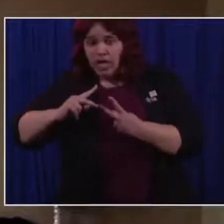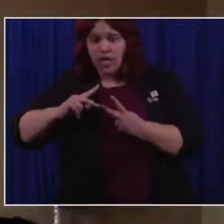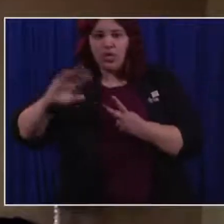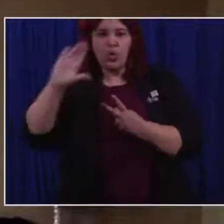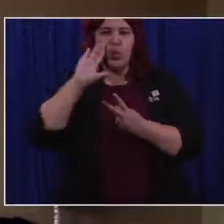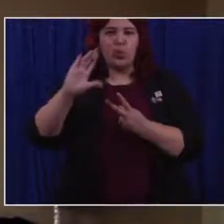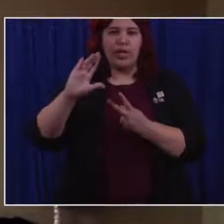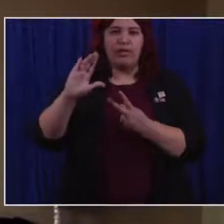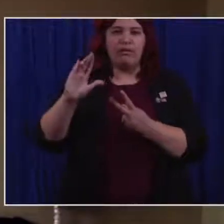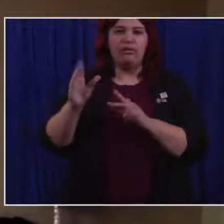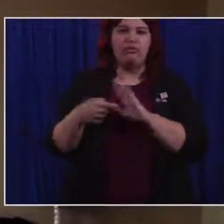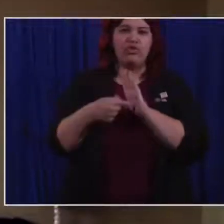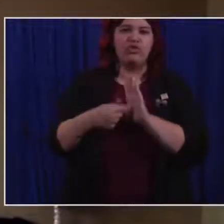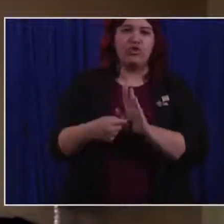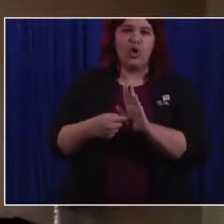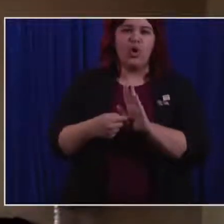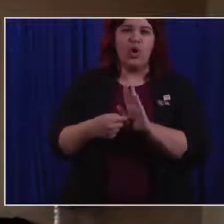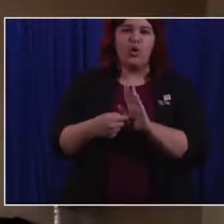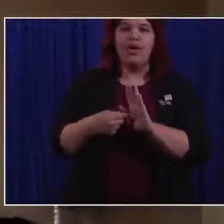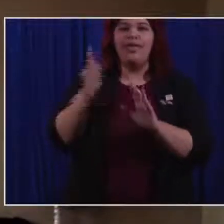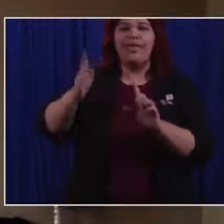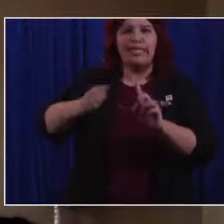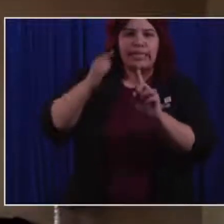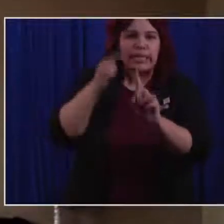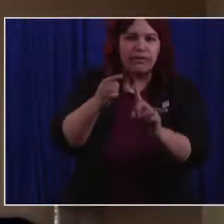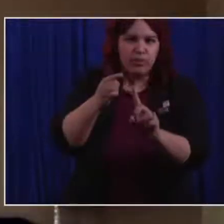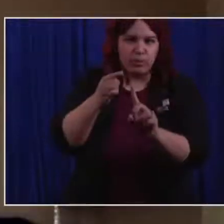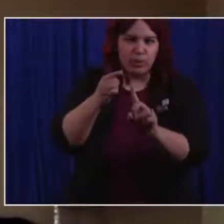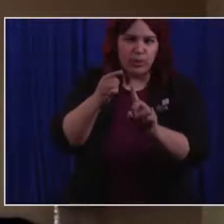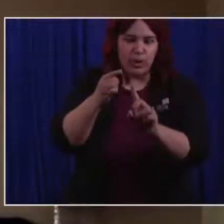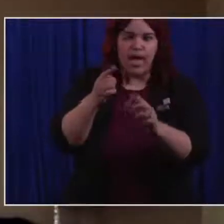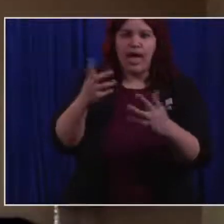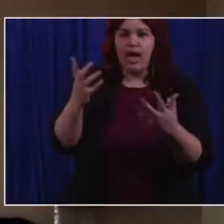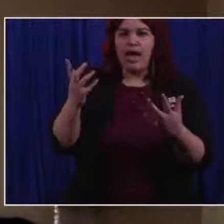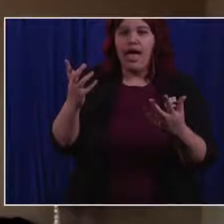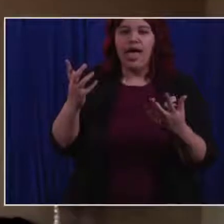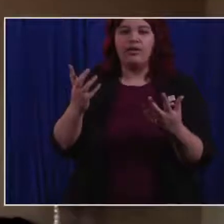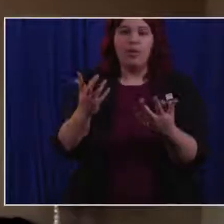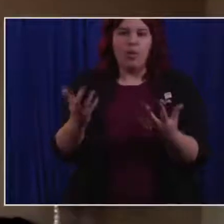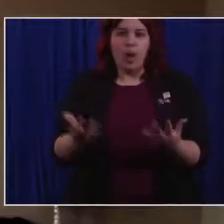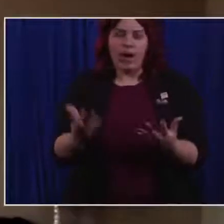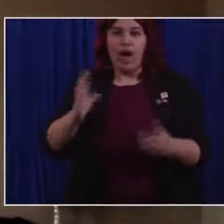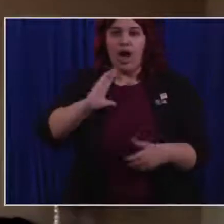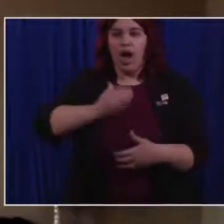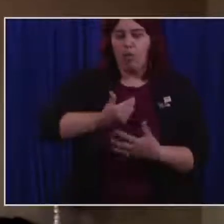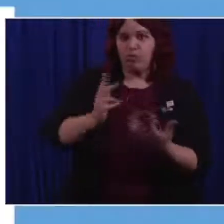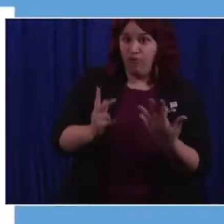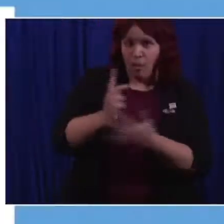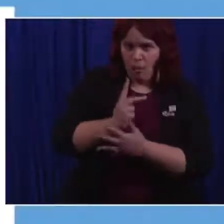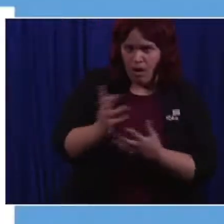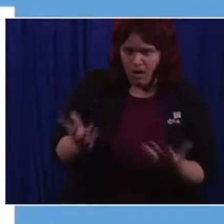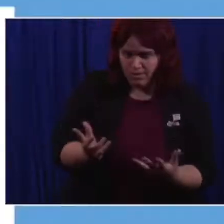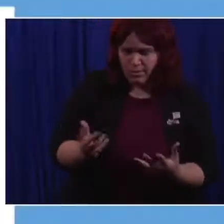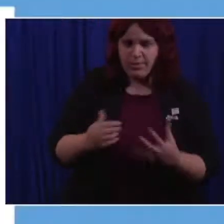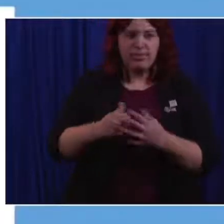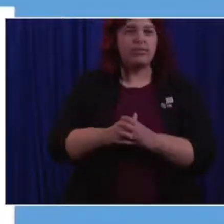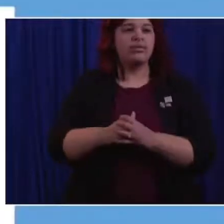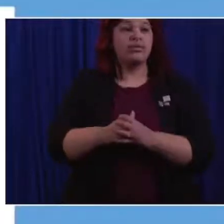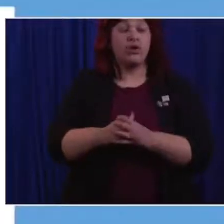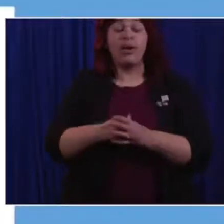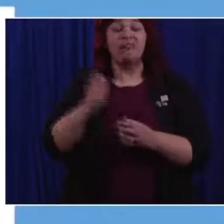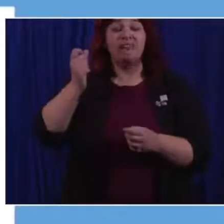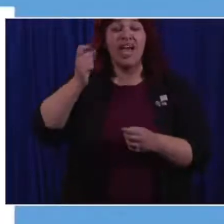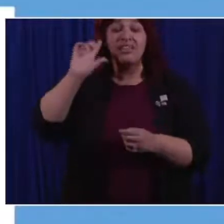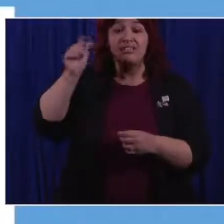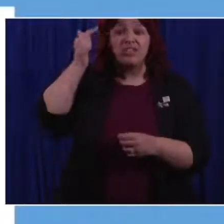the key deliverables or the key focus areas we have, our top priorities. And that is, as the governor has mentioned,